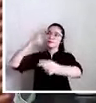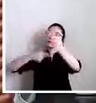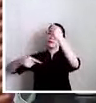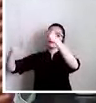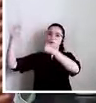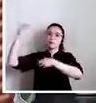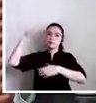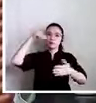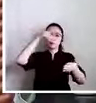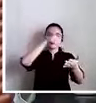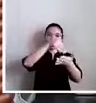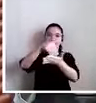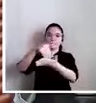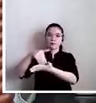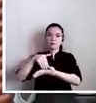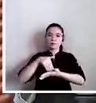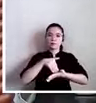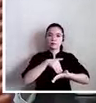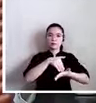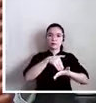come